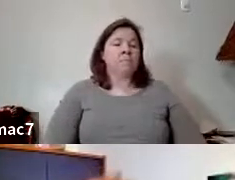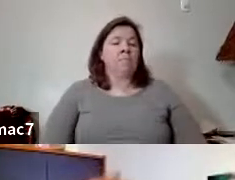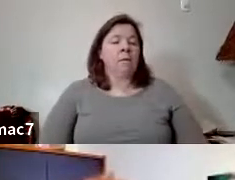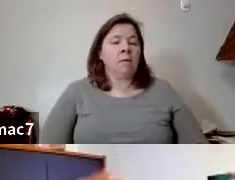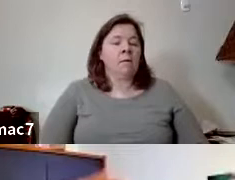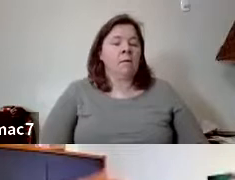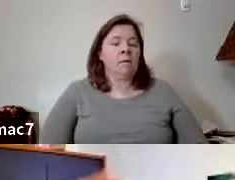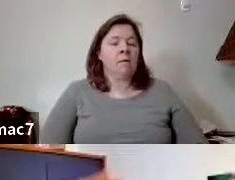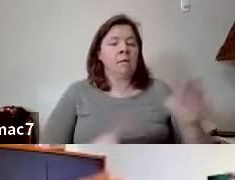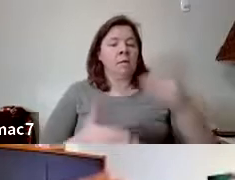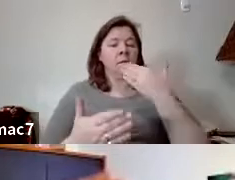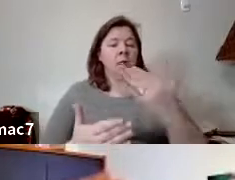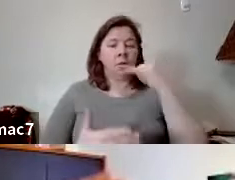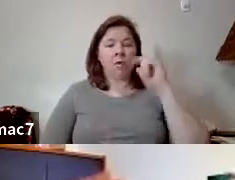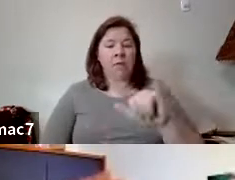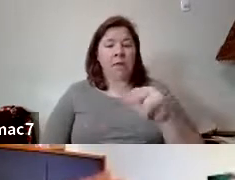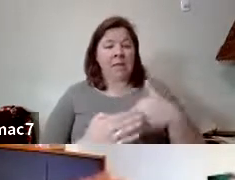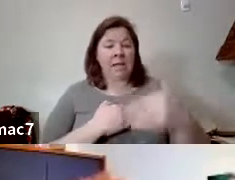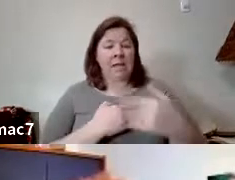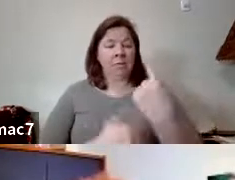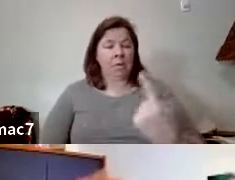Yeah, thank you for that. Next one.